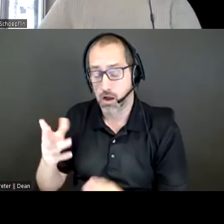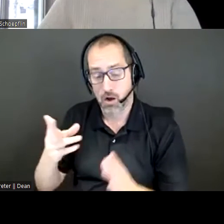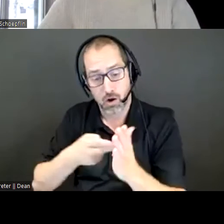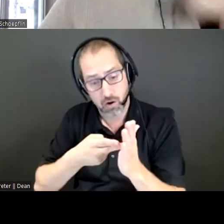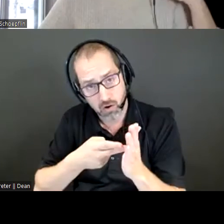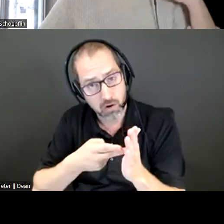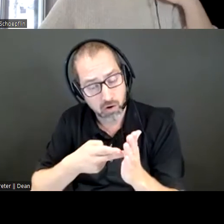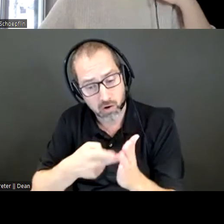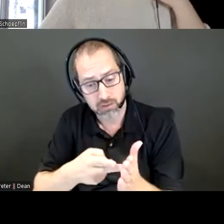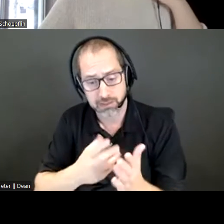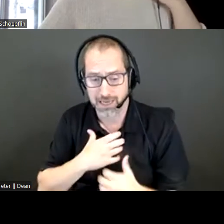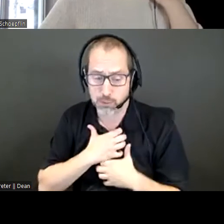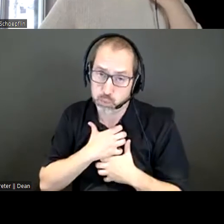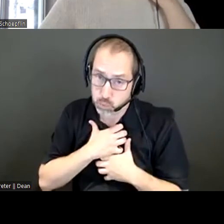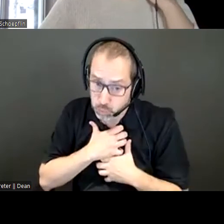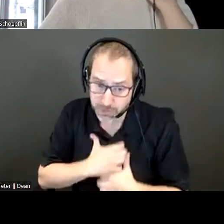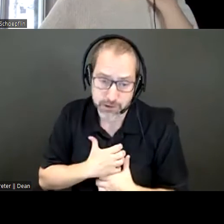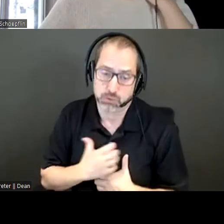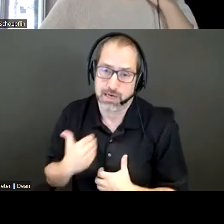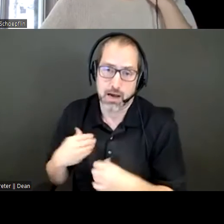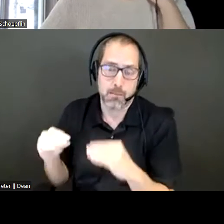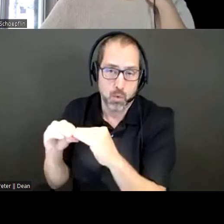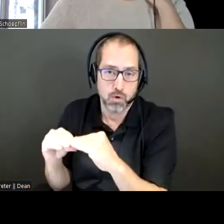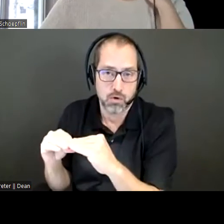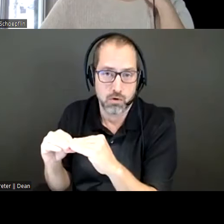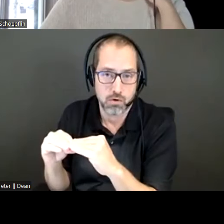that we had more, because